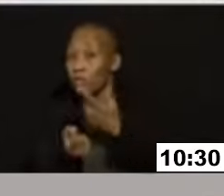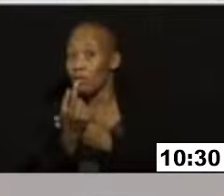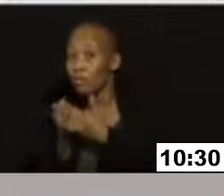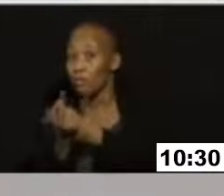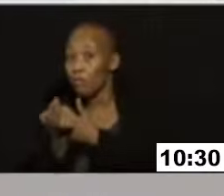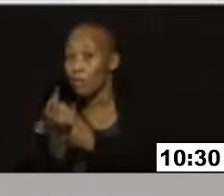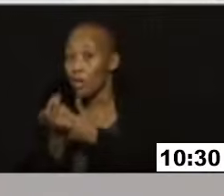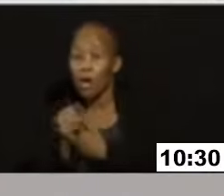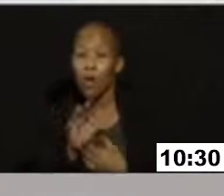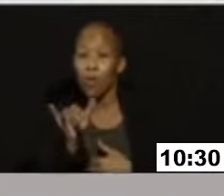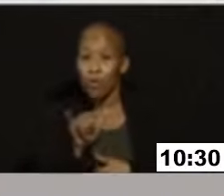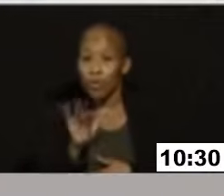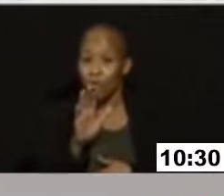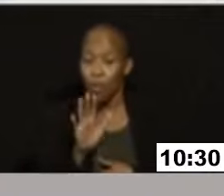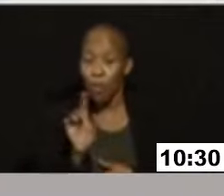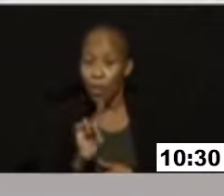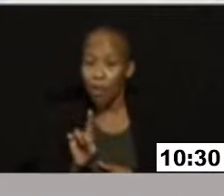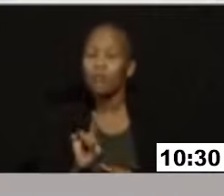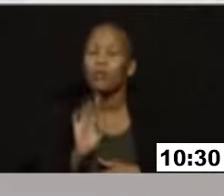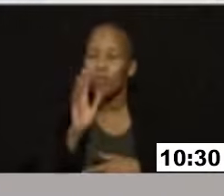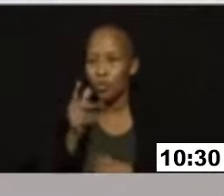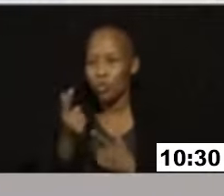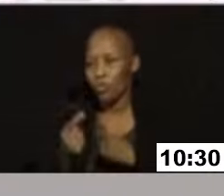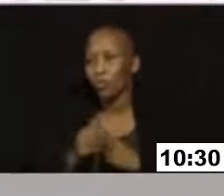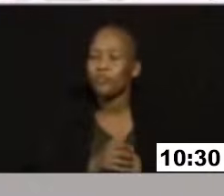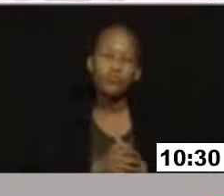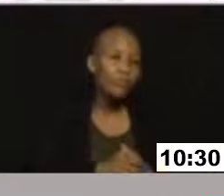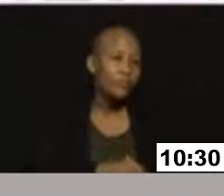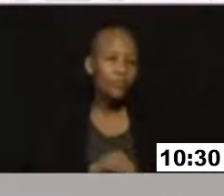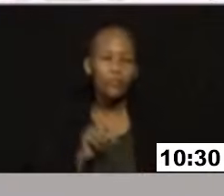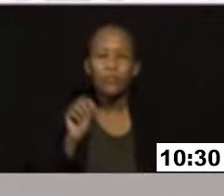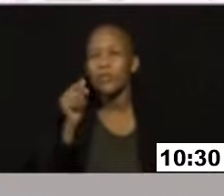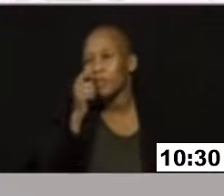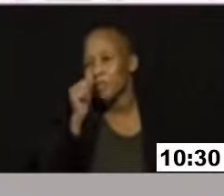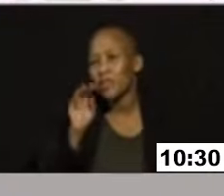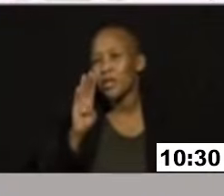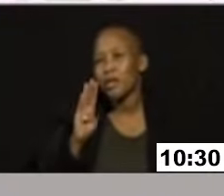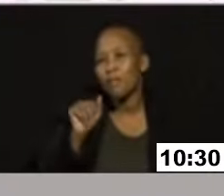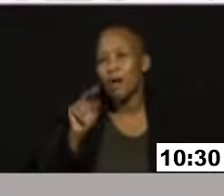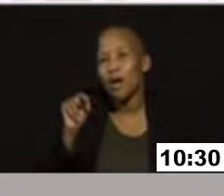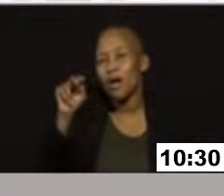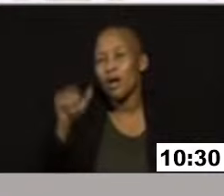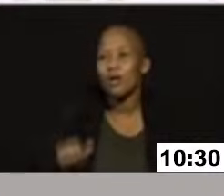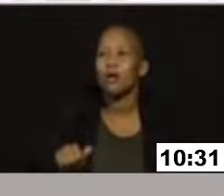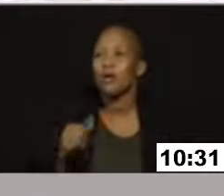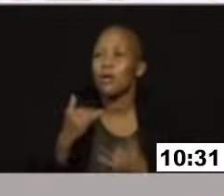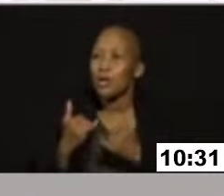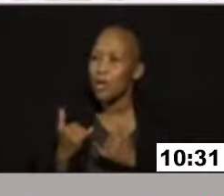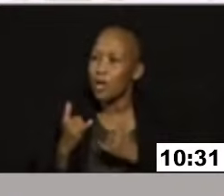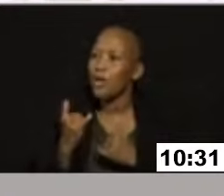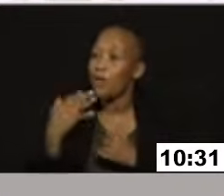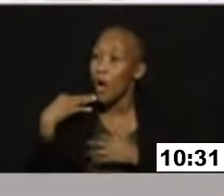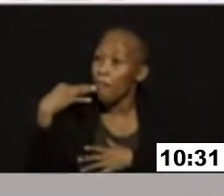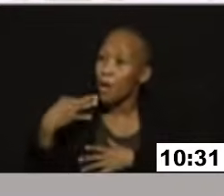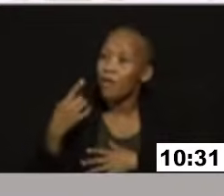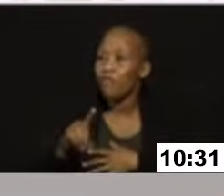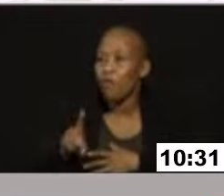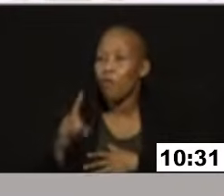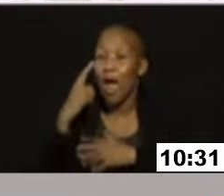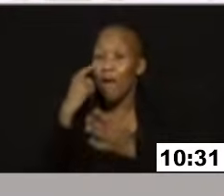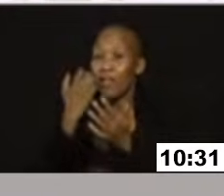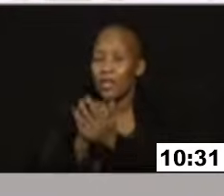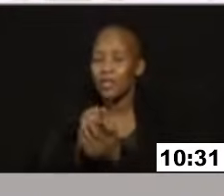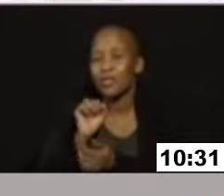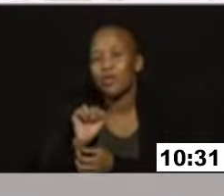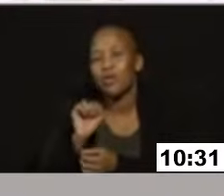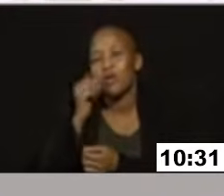which witnesses are to be led. But Mr. Pana, in this case, you have applied to lead evidence of Mr. Ngcuka. Yes. So